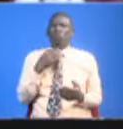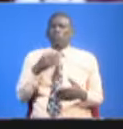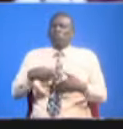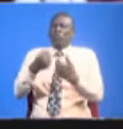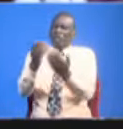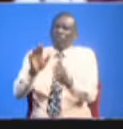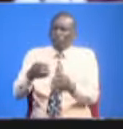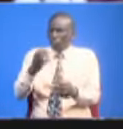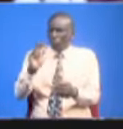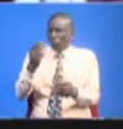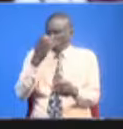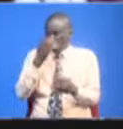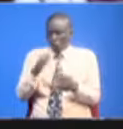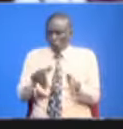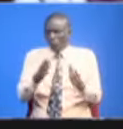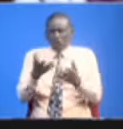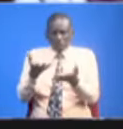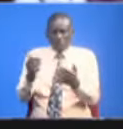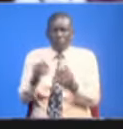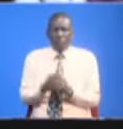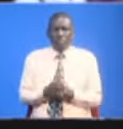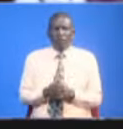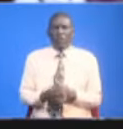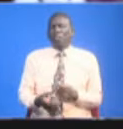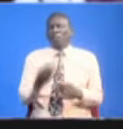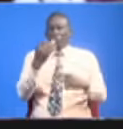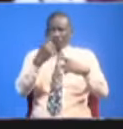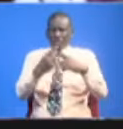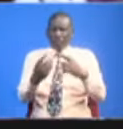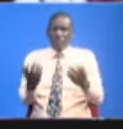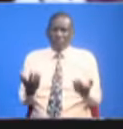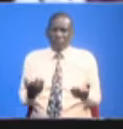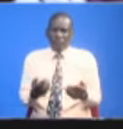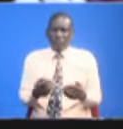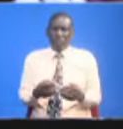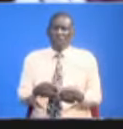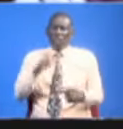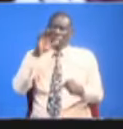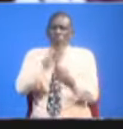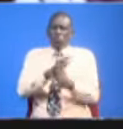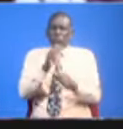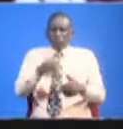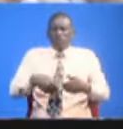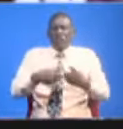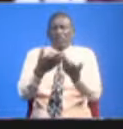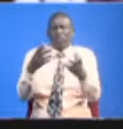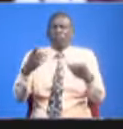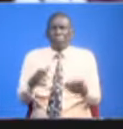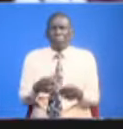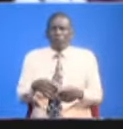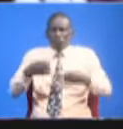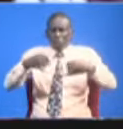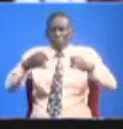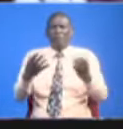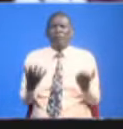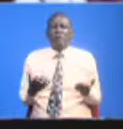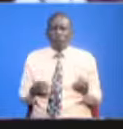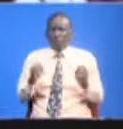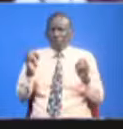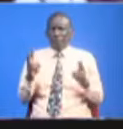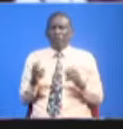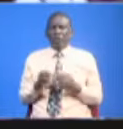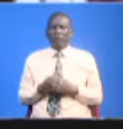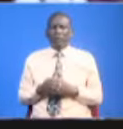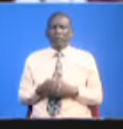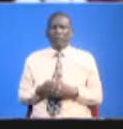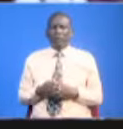nafasi. Iyo miaka tatu, zile ahadi alipeana afanya nini? Atimize, sindio?